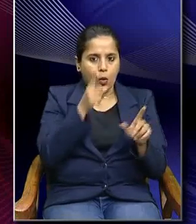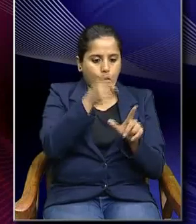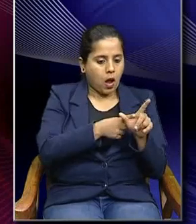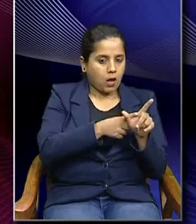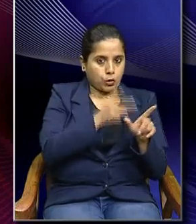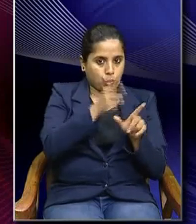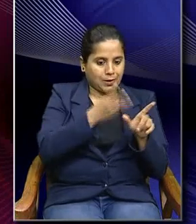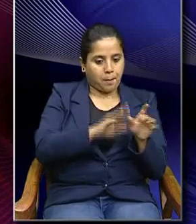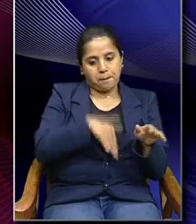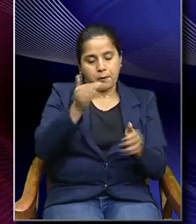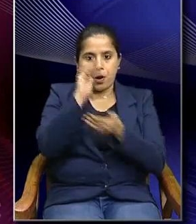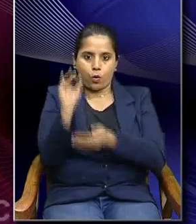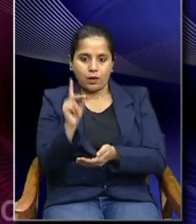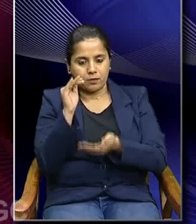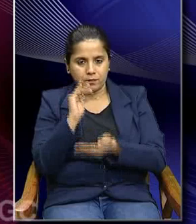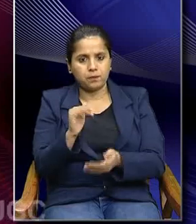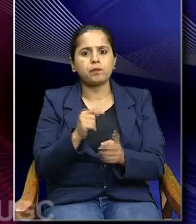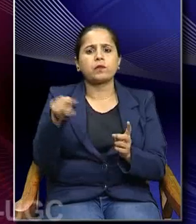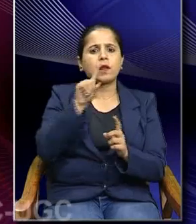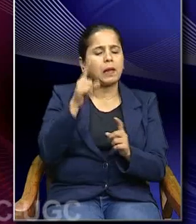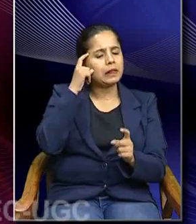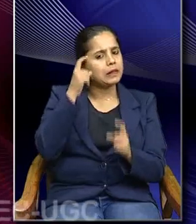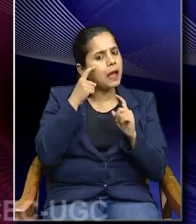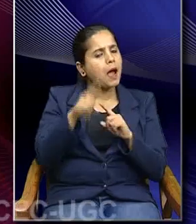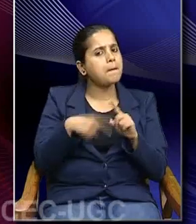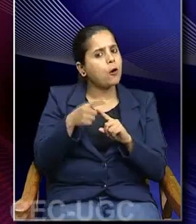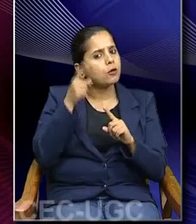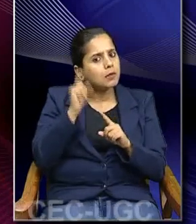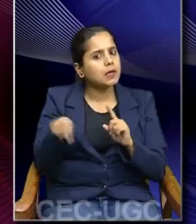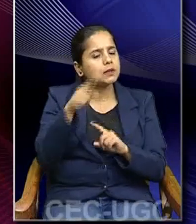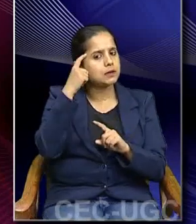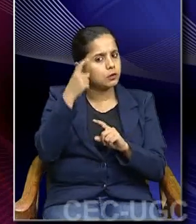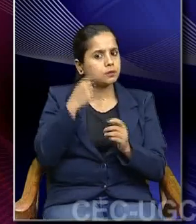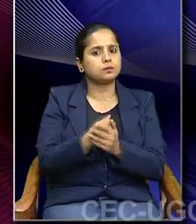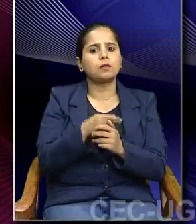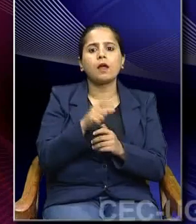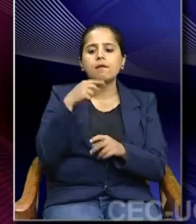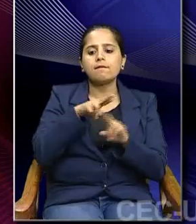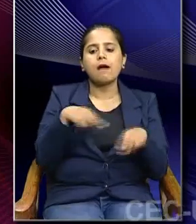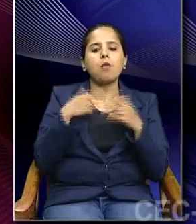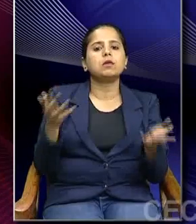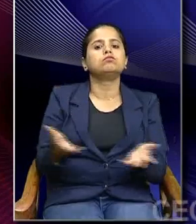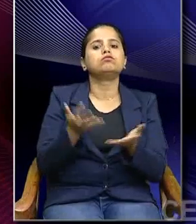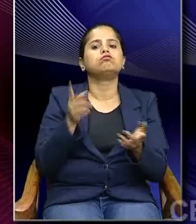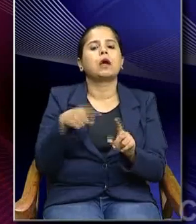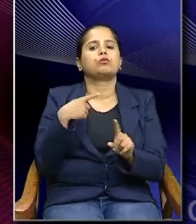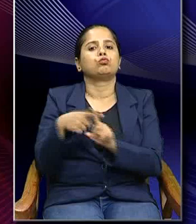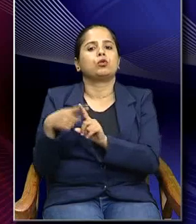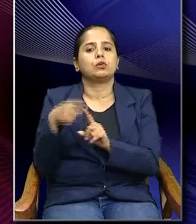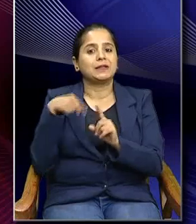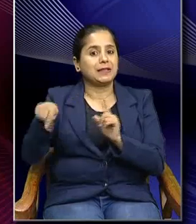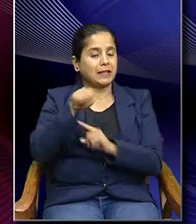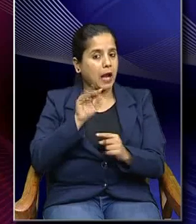Therefore, the question was in terms of thinking about the welfare of the family. And this